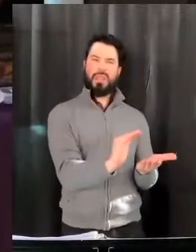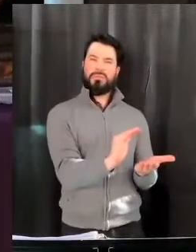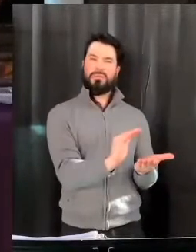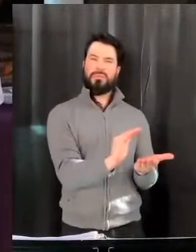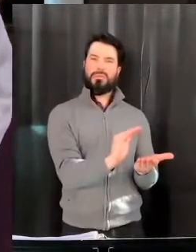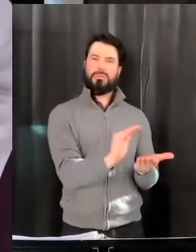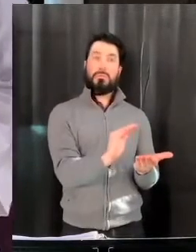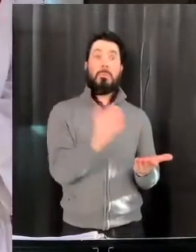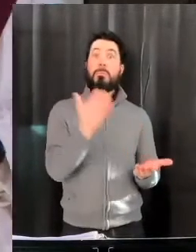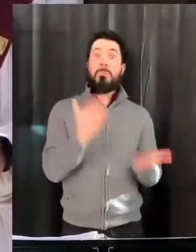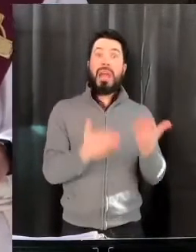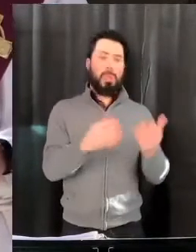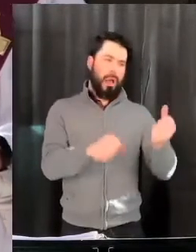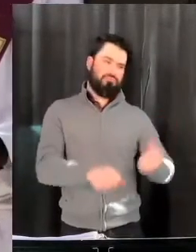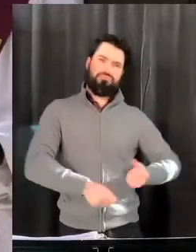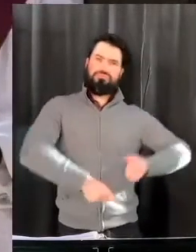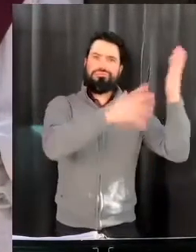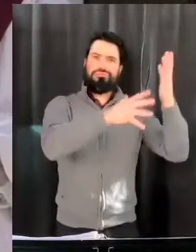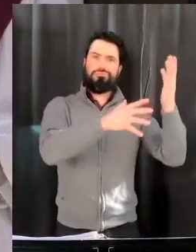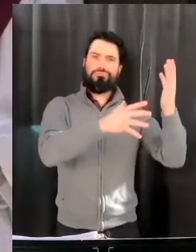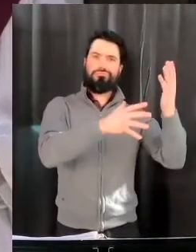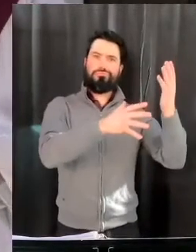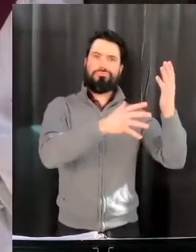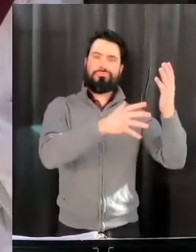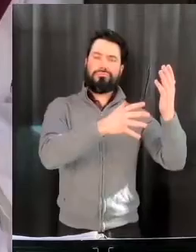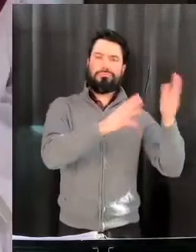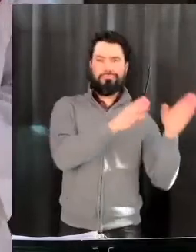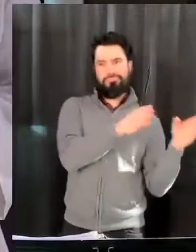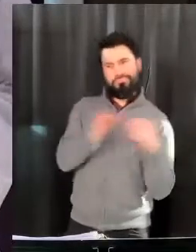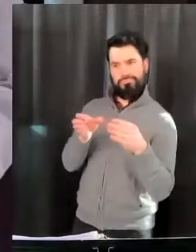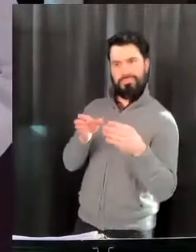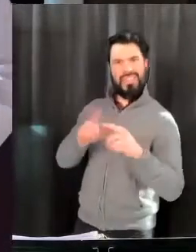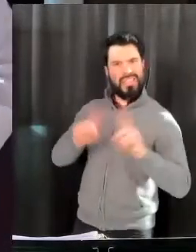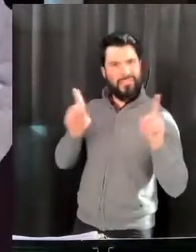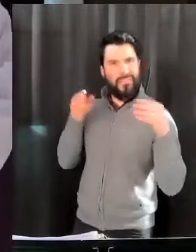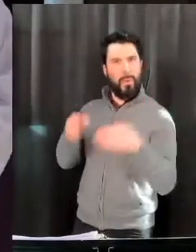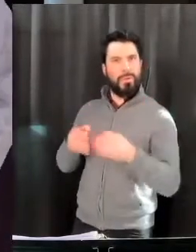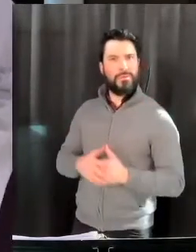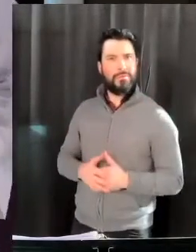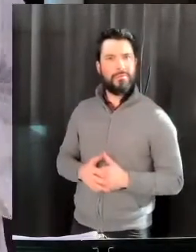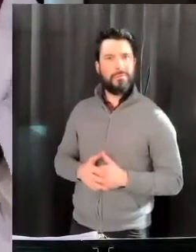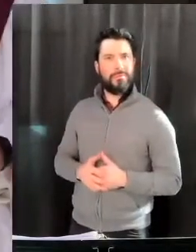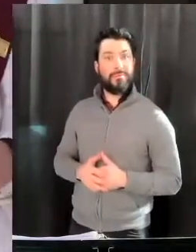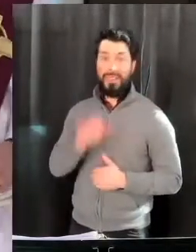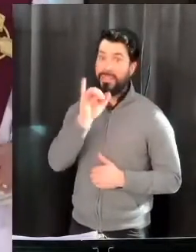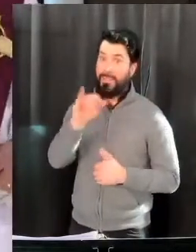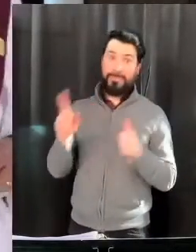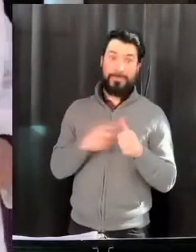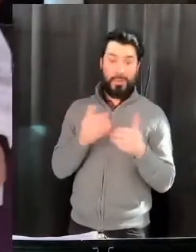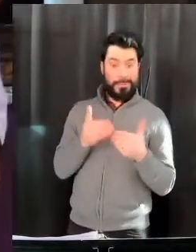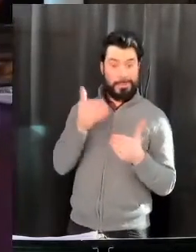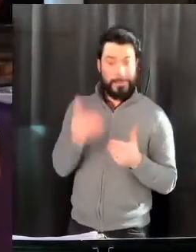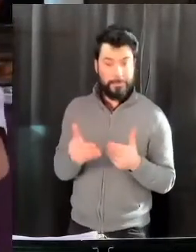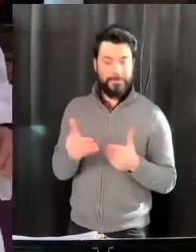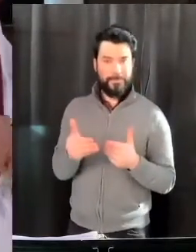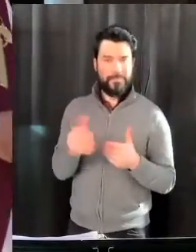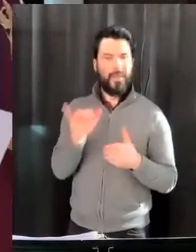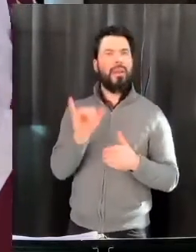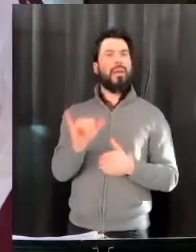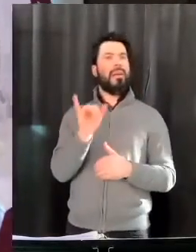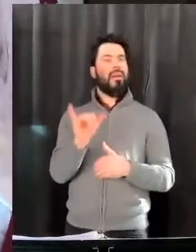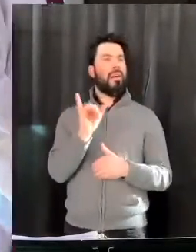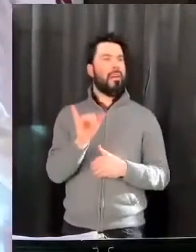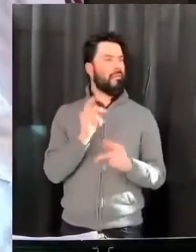that important first step will give you more time, free up more time in your